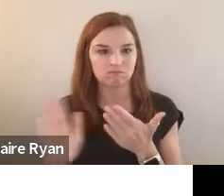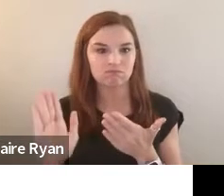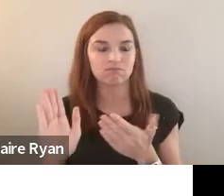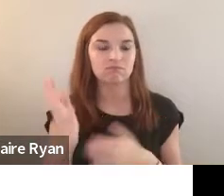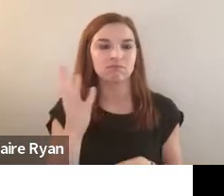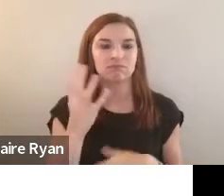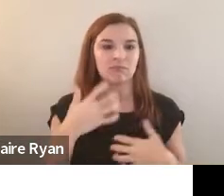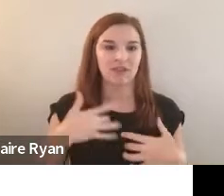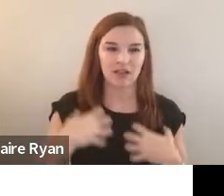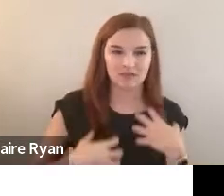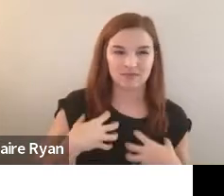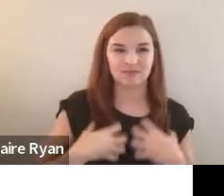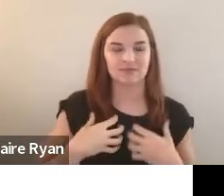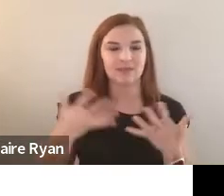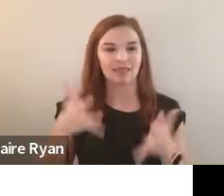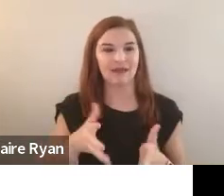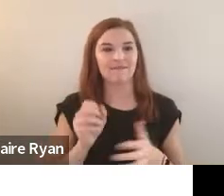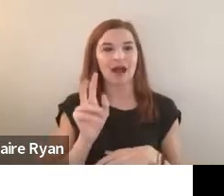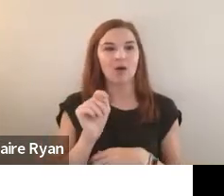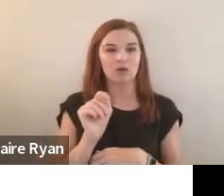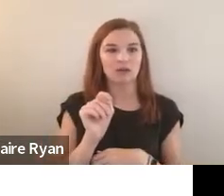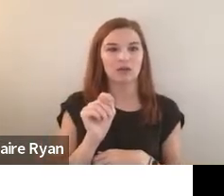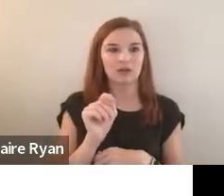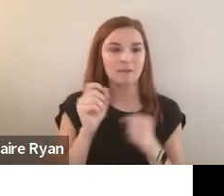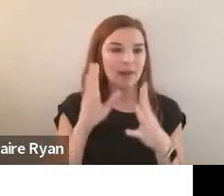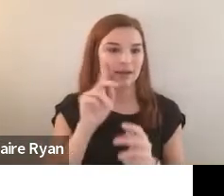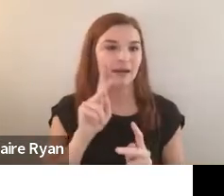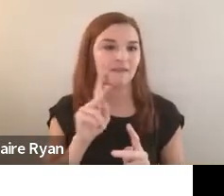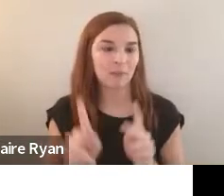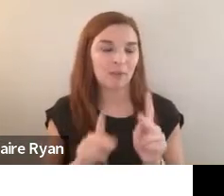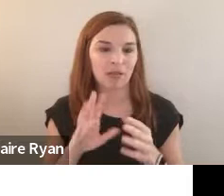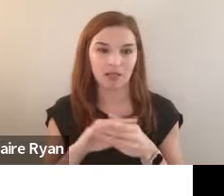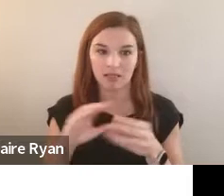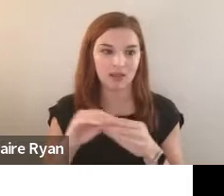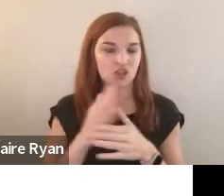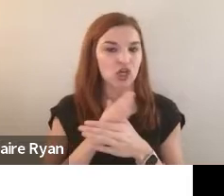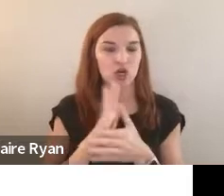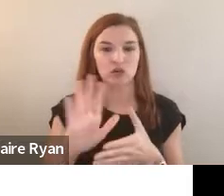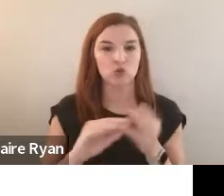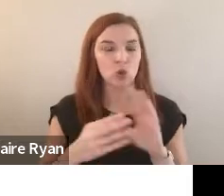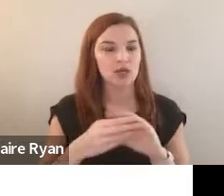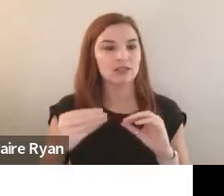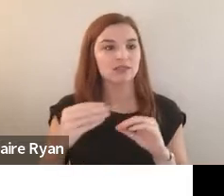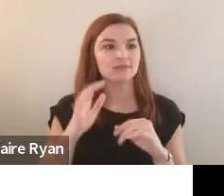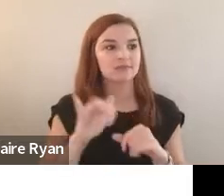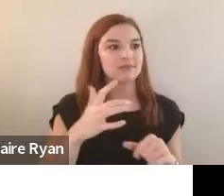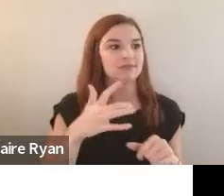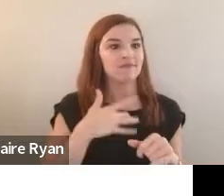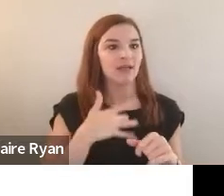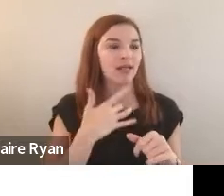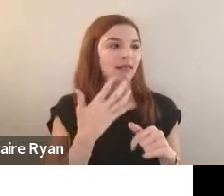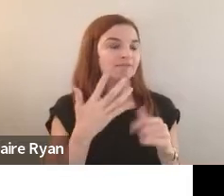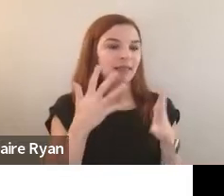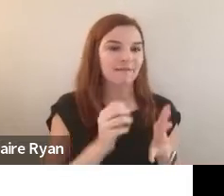their environment that causes this feeling of rejection and isolation and feeling left out. And many deaf people have shared